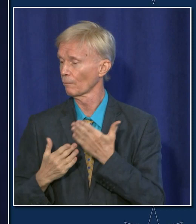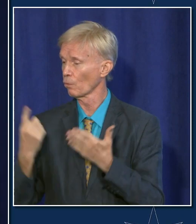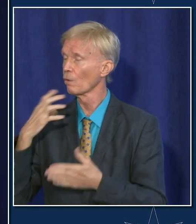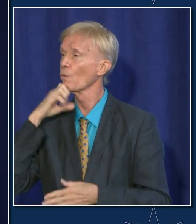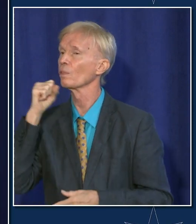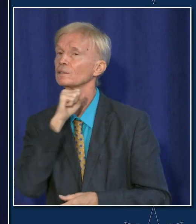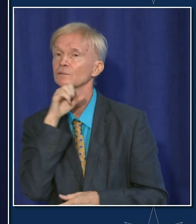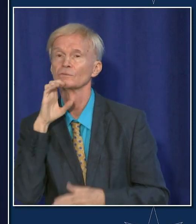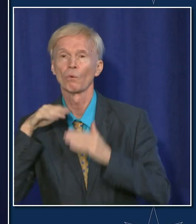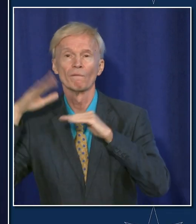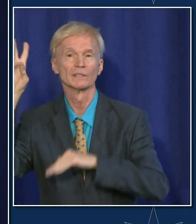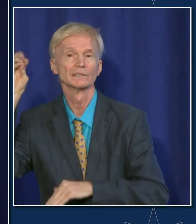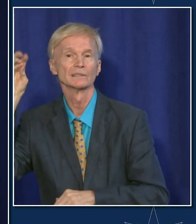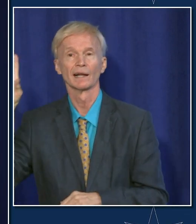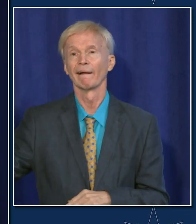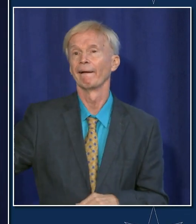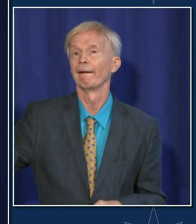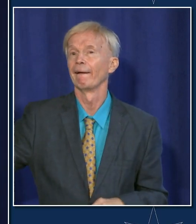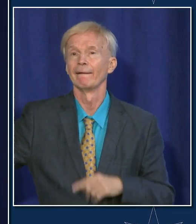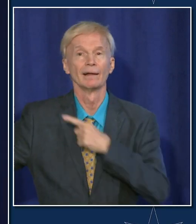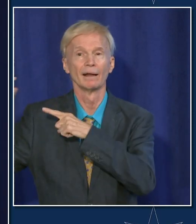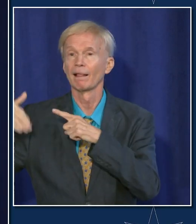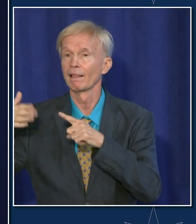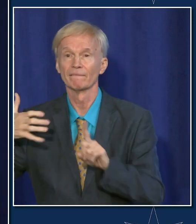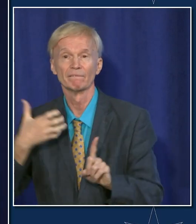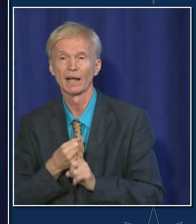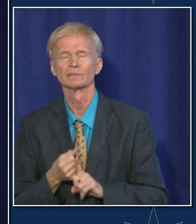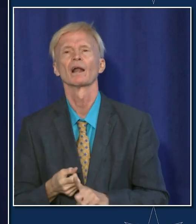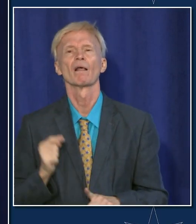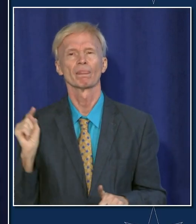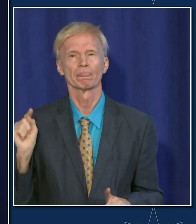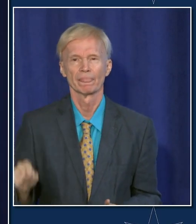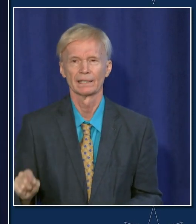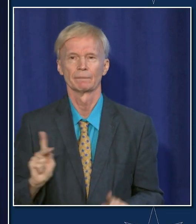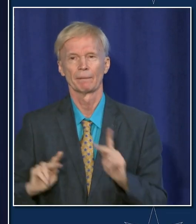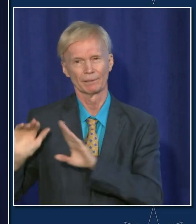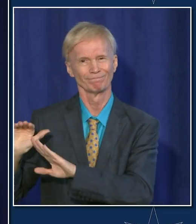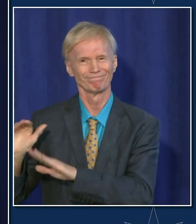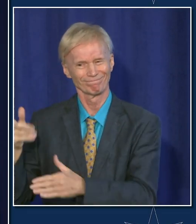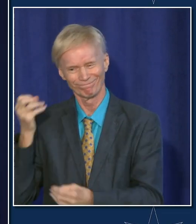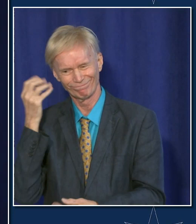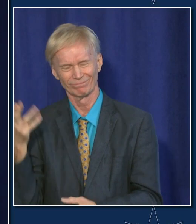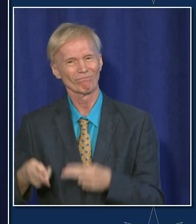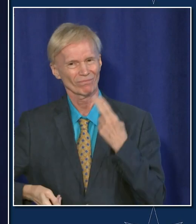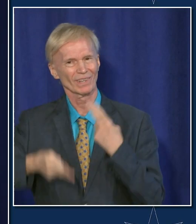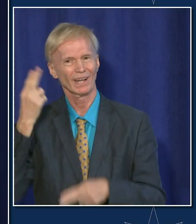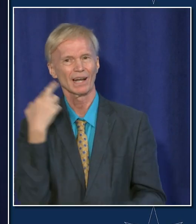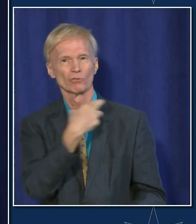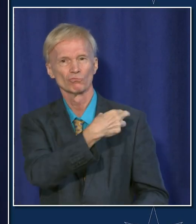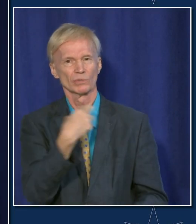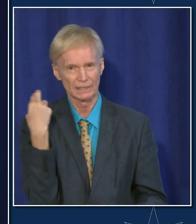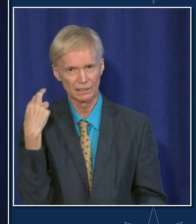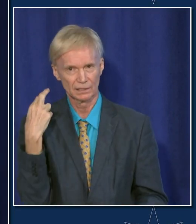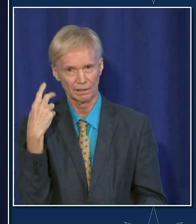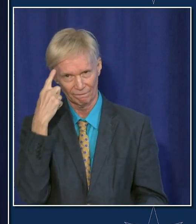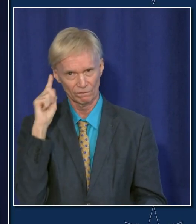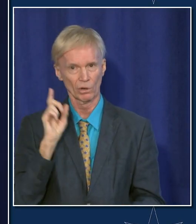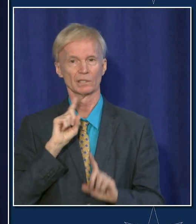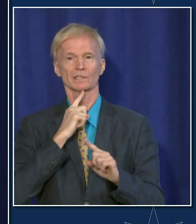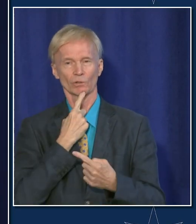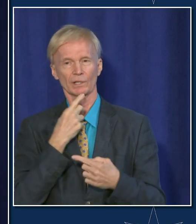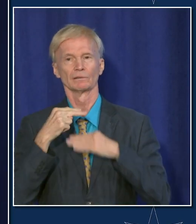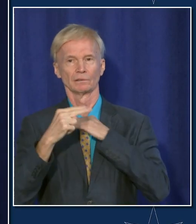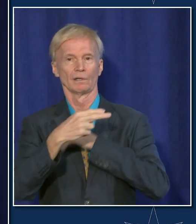over 60 or especially over 80, not yet vaccinated, these are the folks at highest risk of all for severe